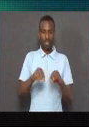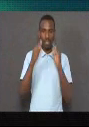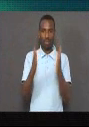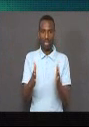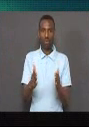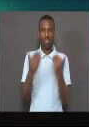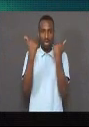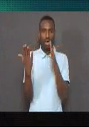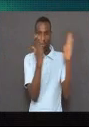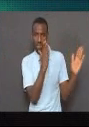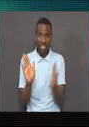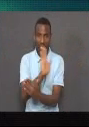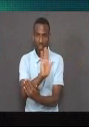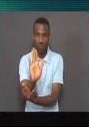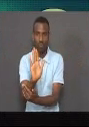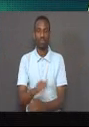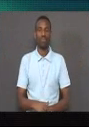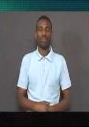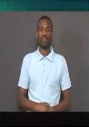Students, let's get ready.